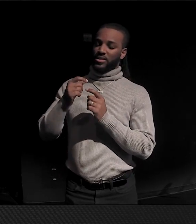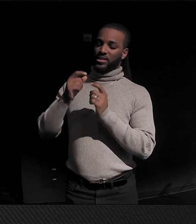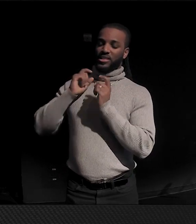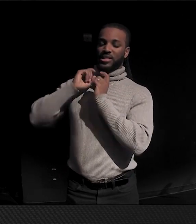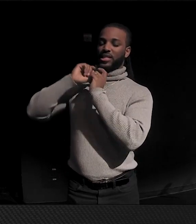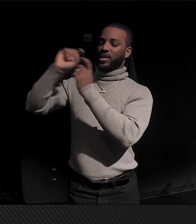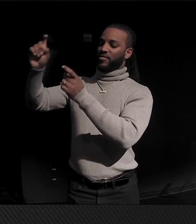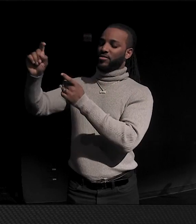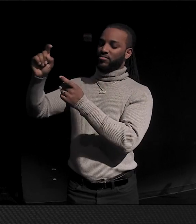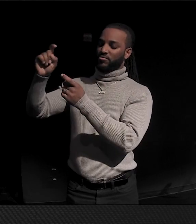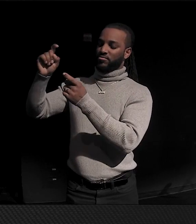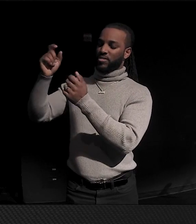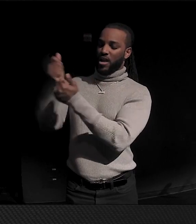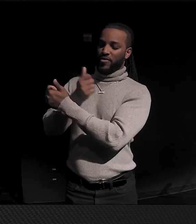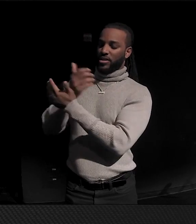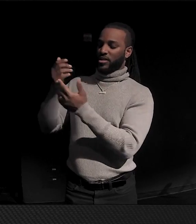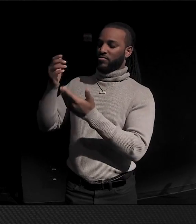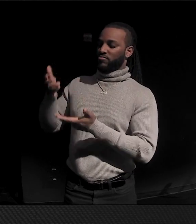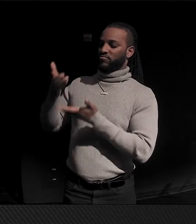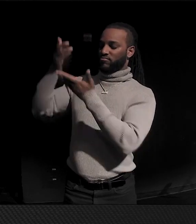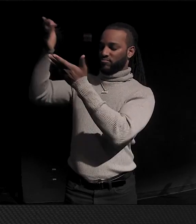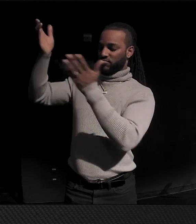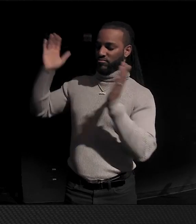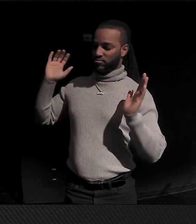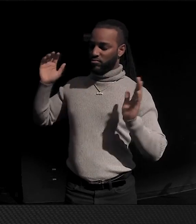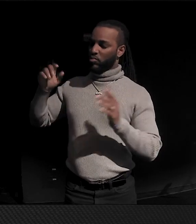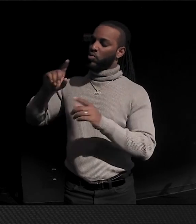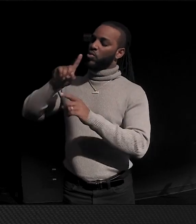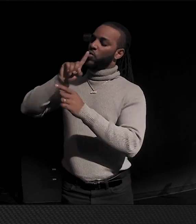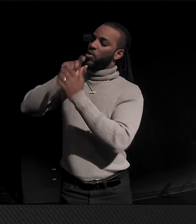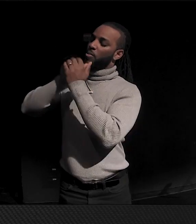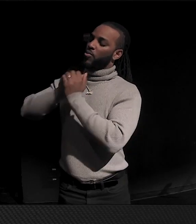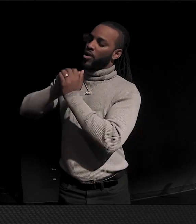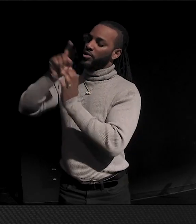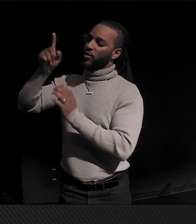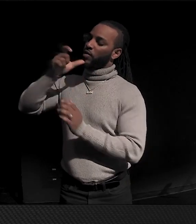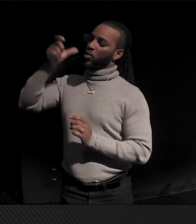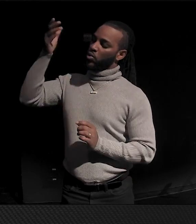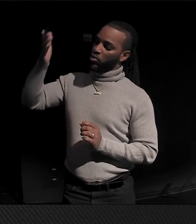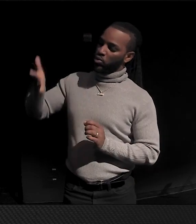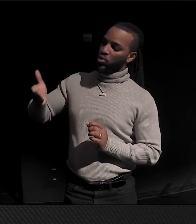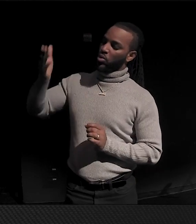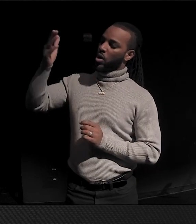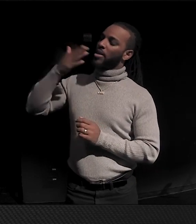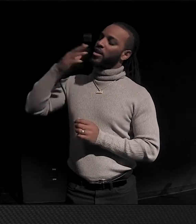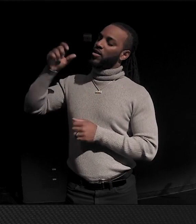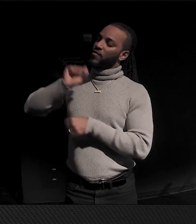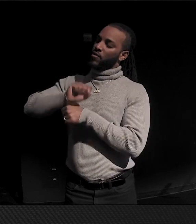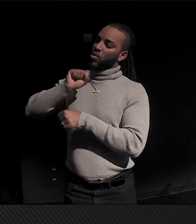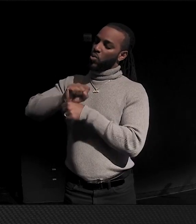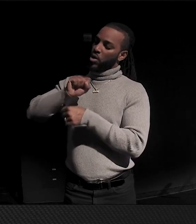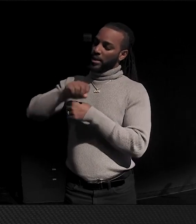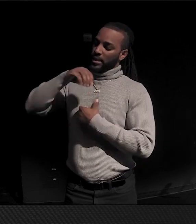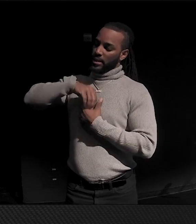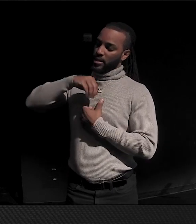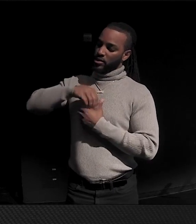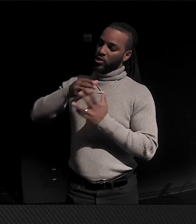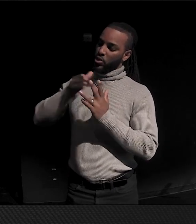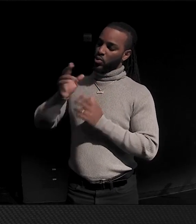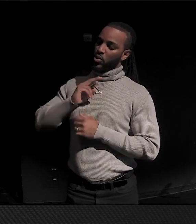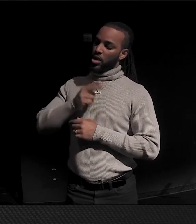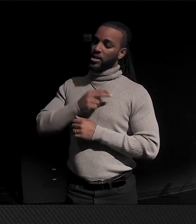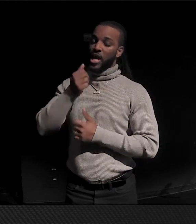you. We praise you for who you are and for everything you will continue to do in us and through us for your glory. Everybody